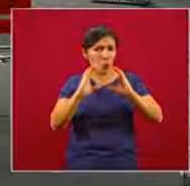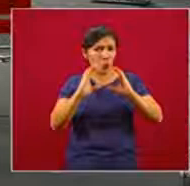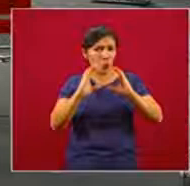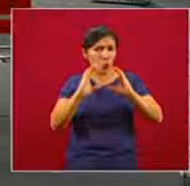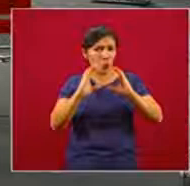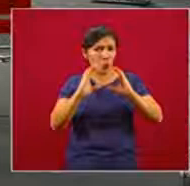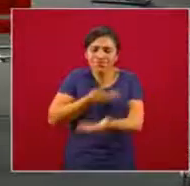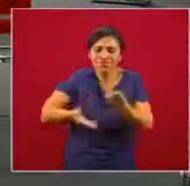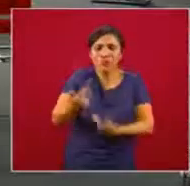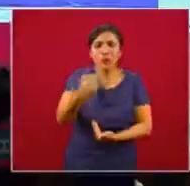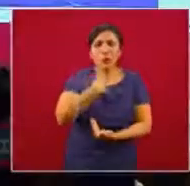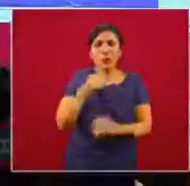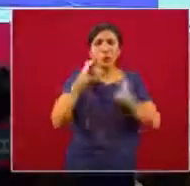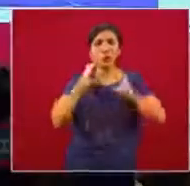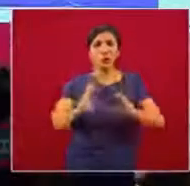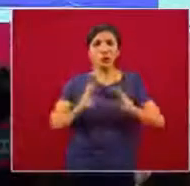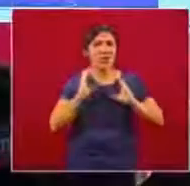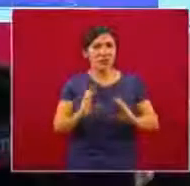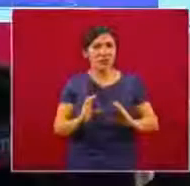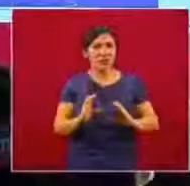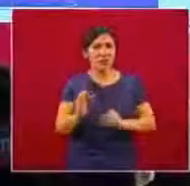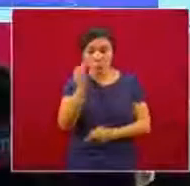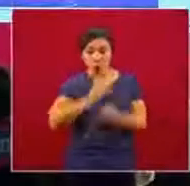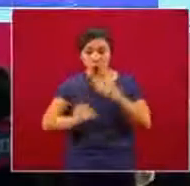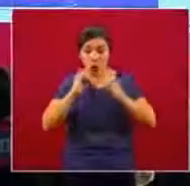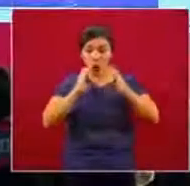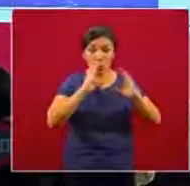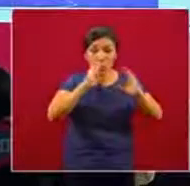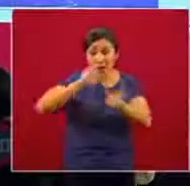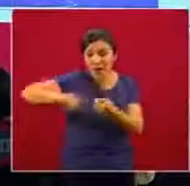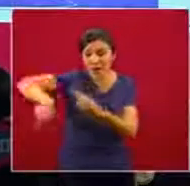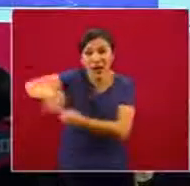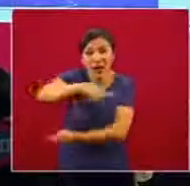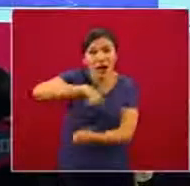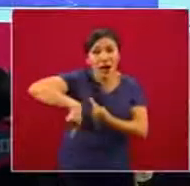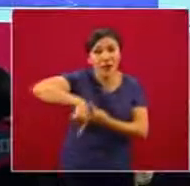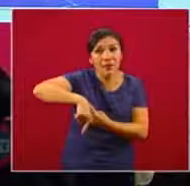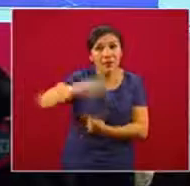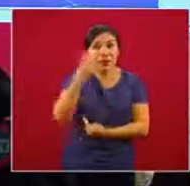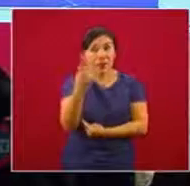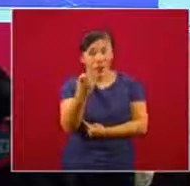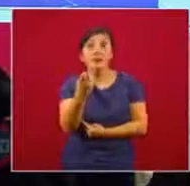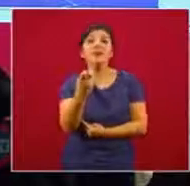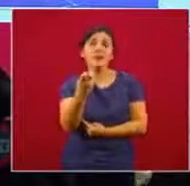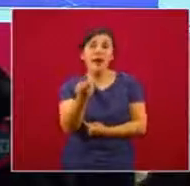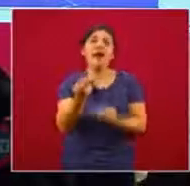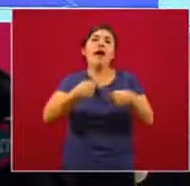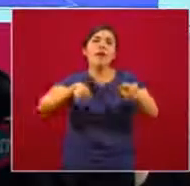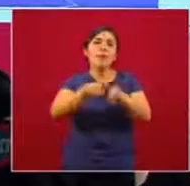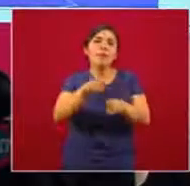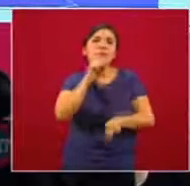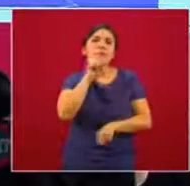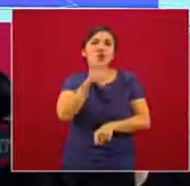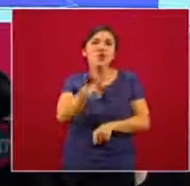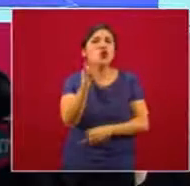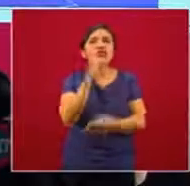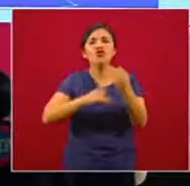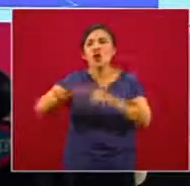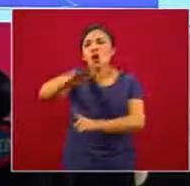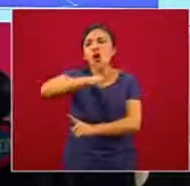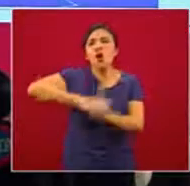need to take care of others, take care of themselves in turn, and as we take care of